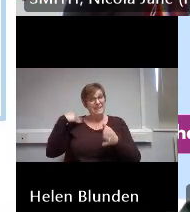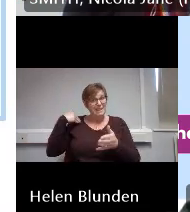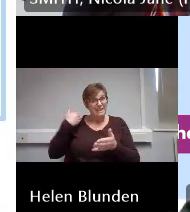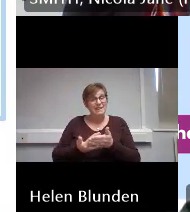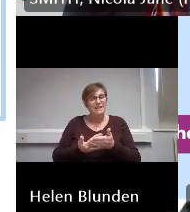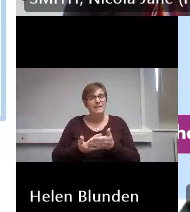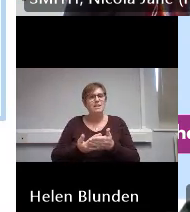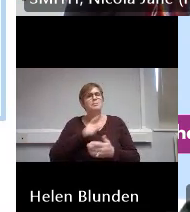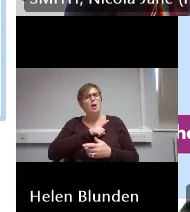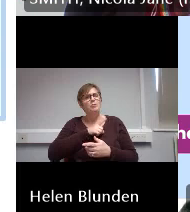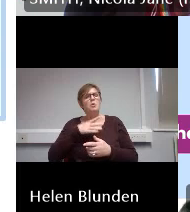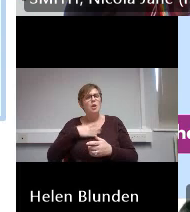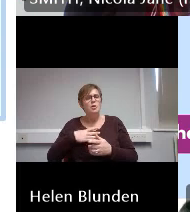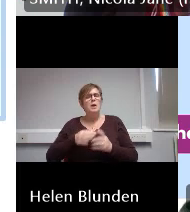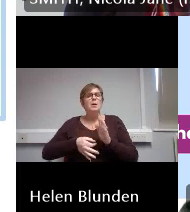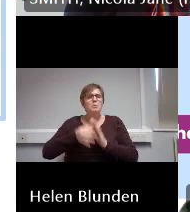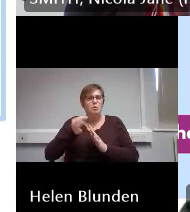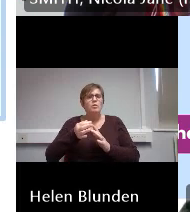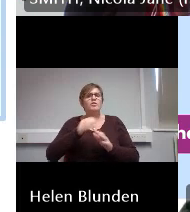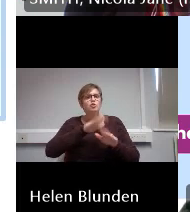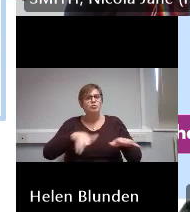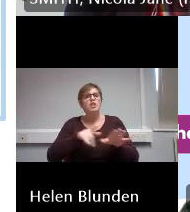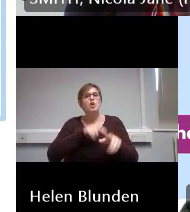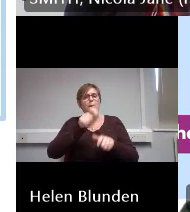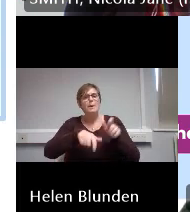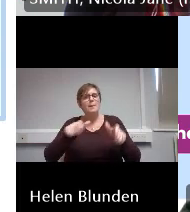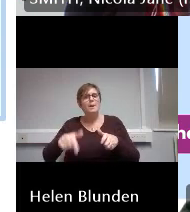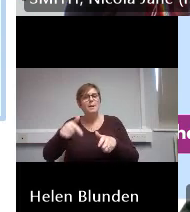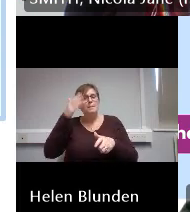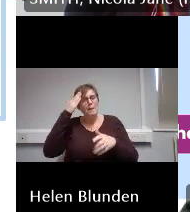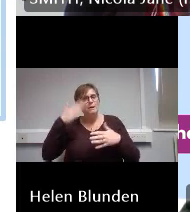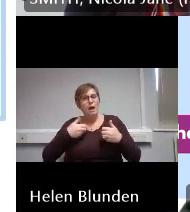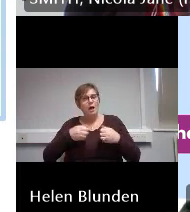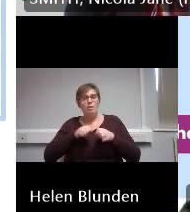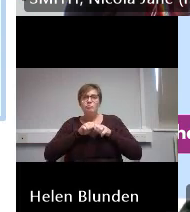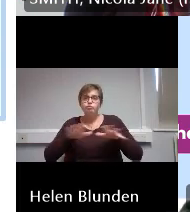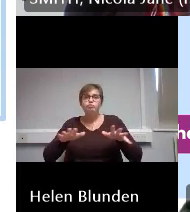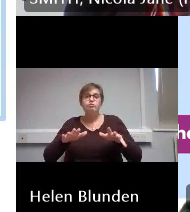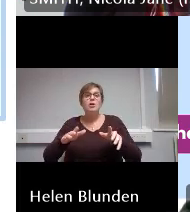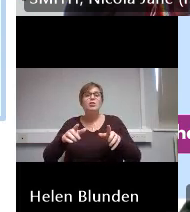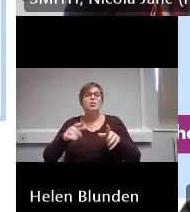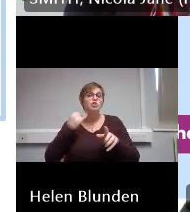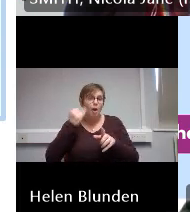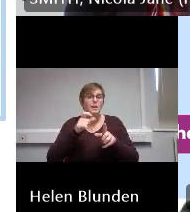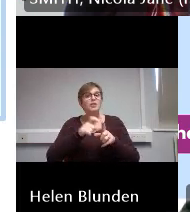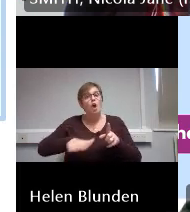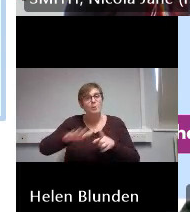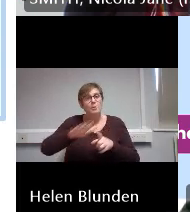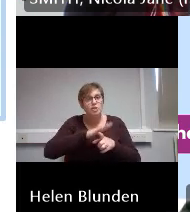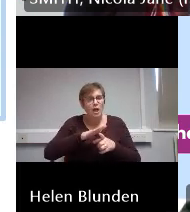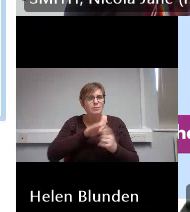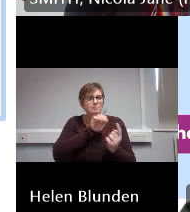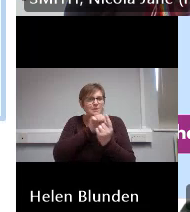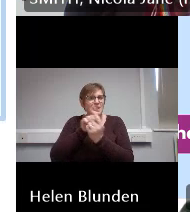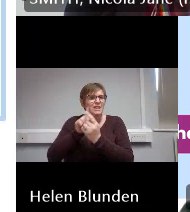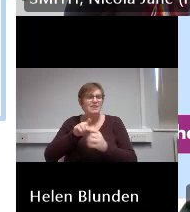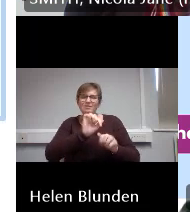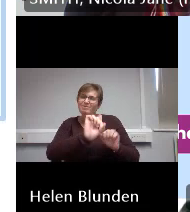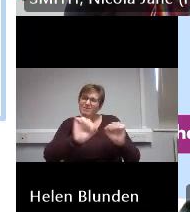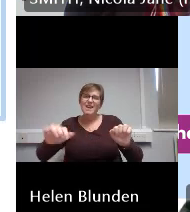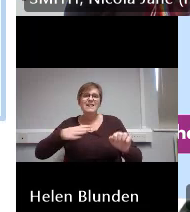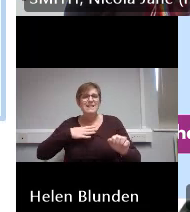to improve children and young people's mental health across Derby and Derbyshire, and to meet those needs of children on that continuum of